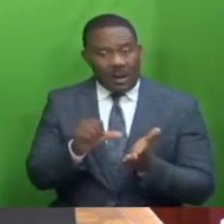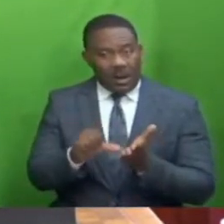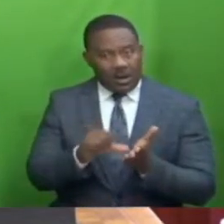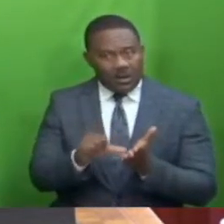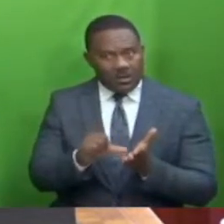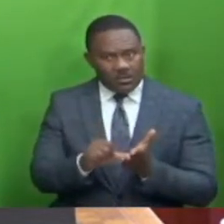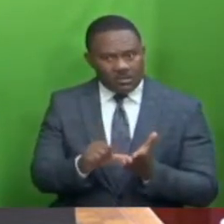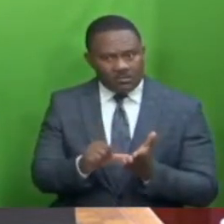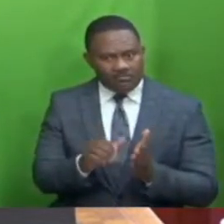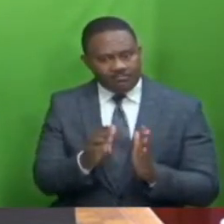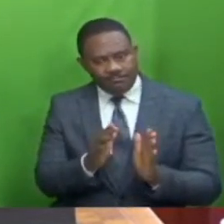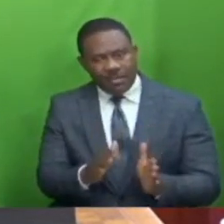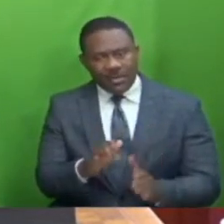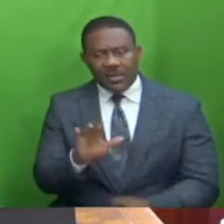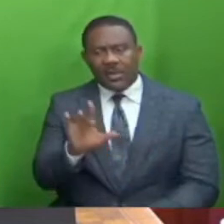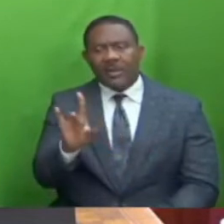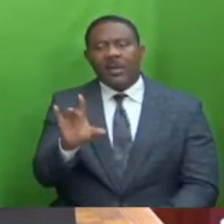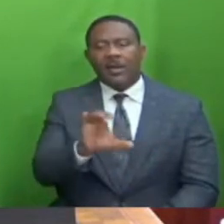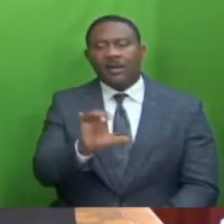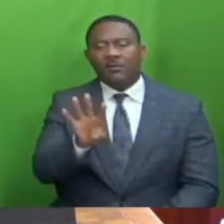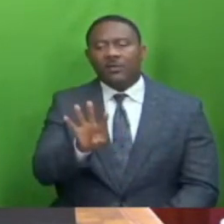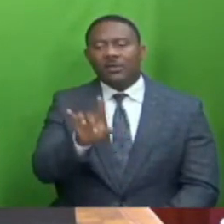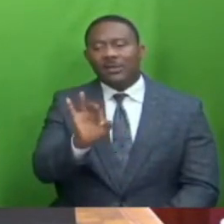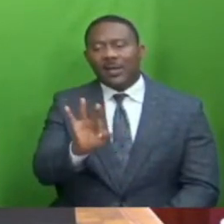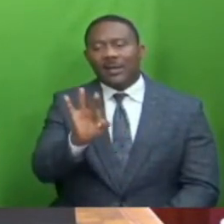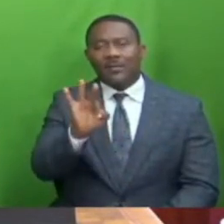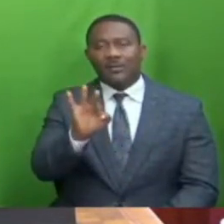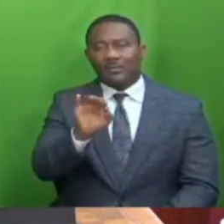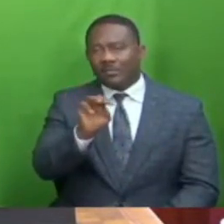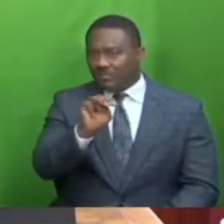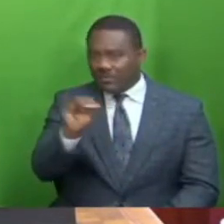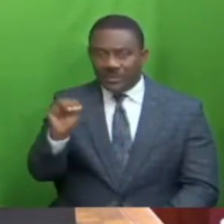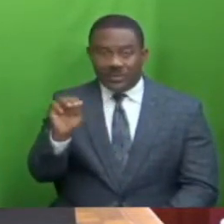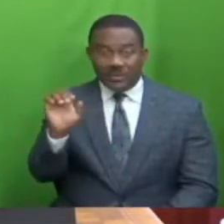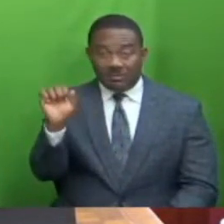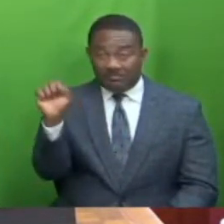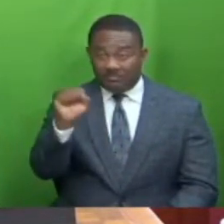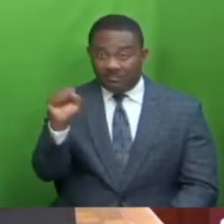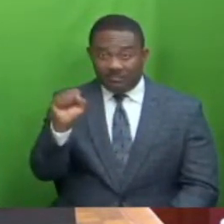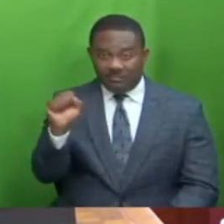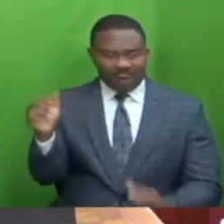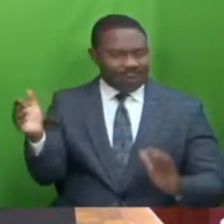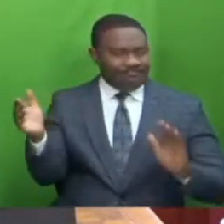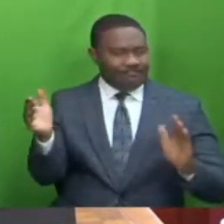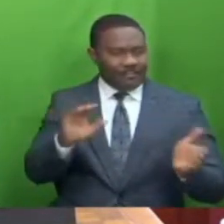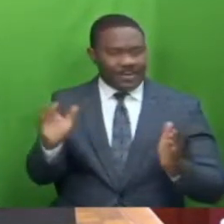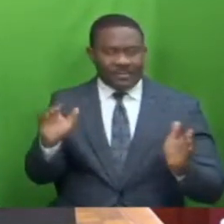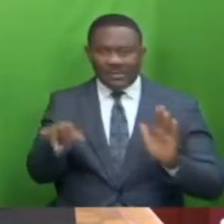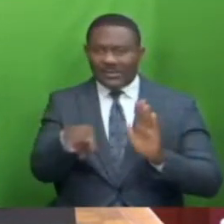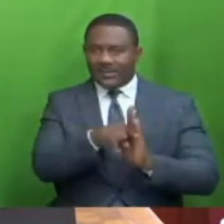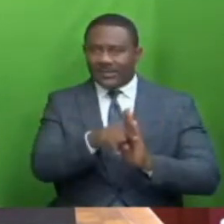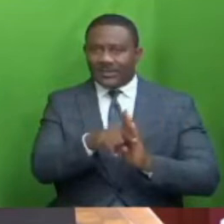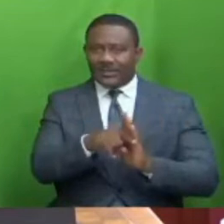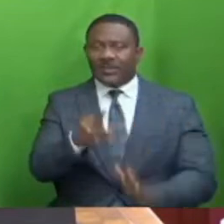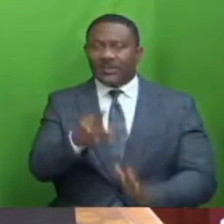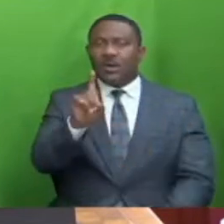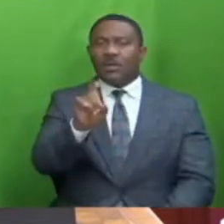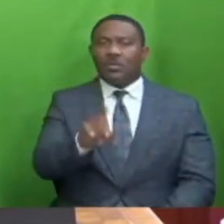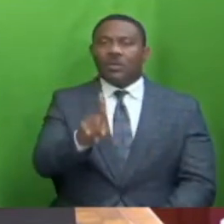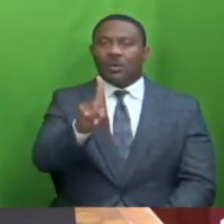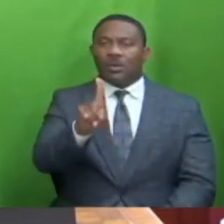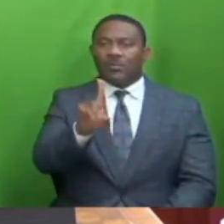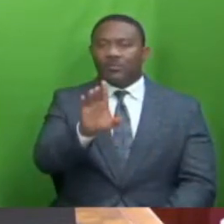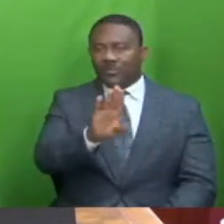of $849 million compared with a deficit of $1.1